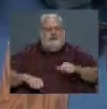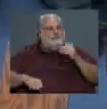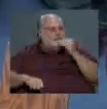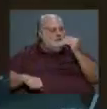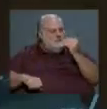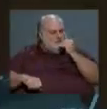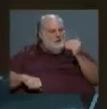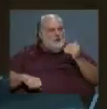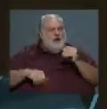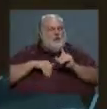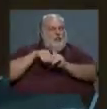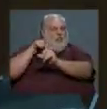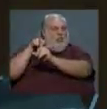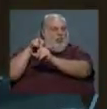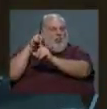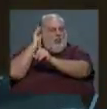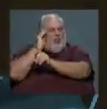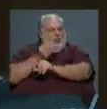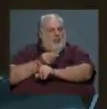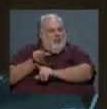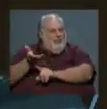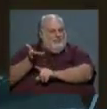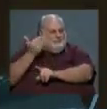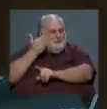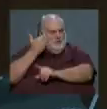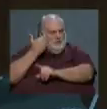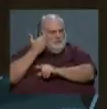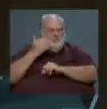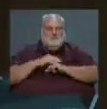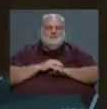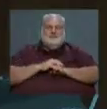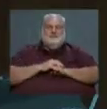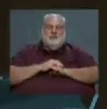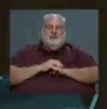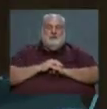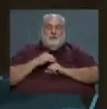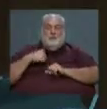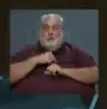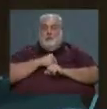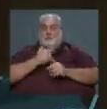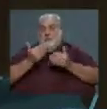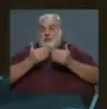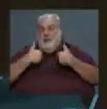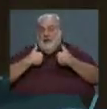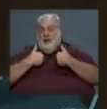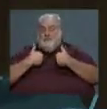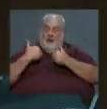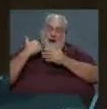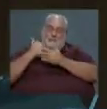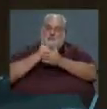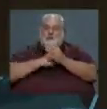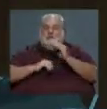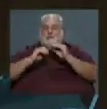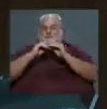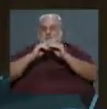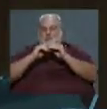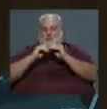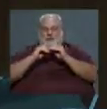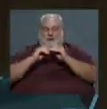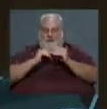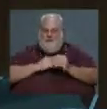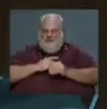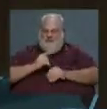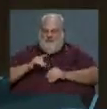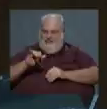know. So, I can pass this information along to our recreation programmers so we can have some other opportunities for the kids. I like